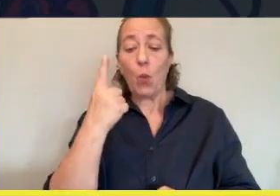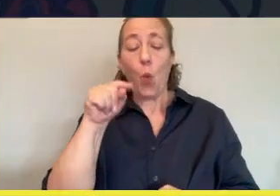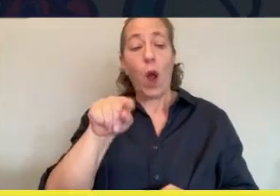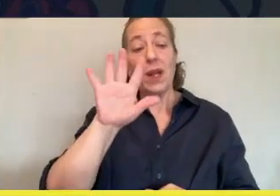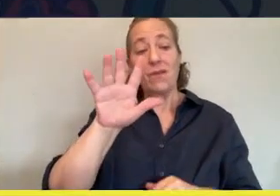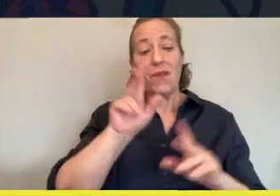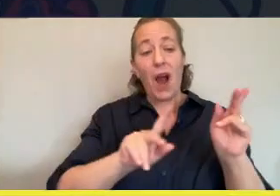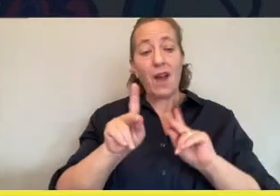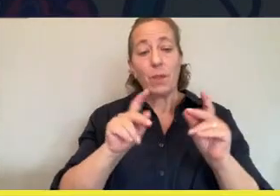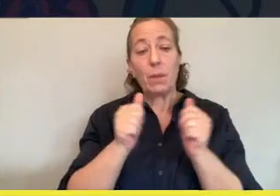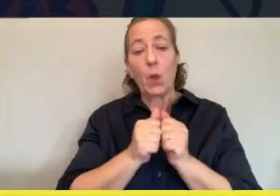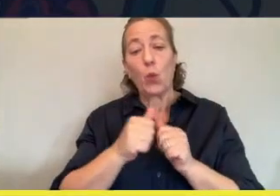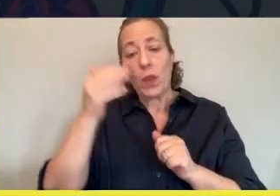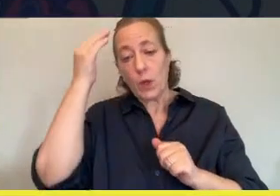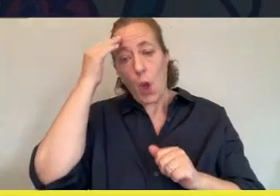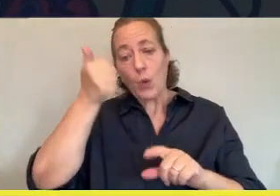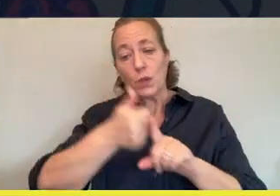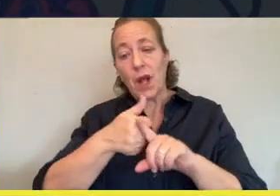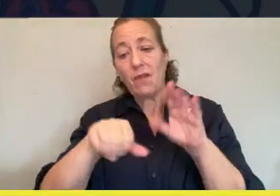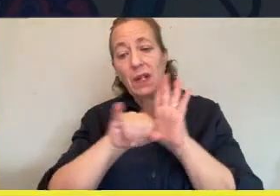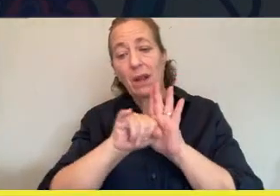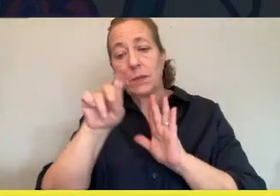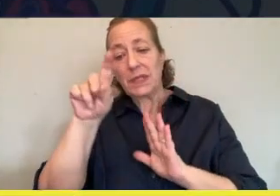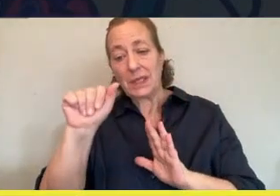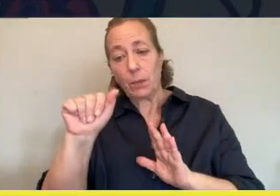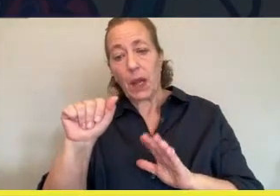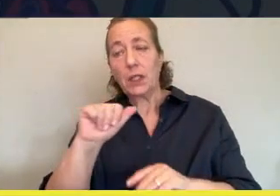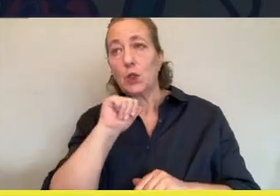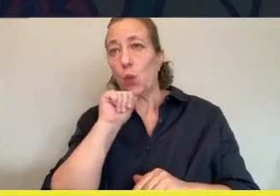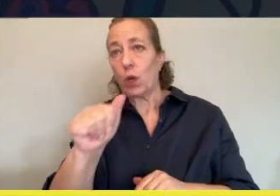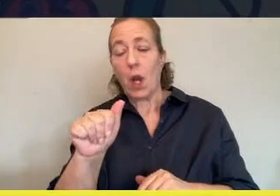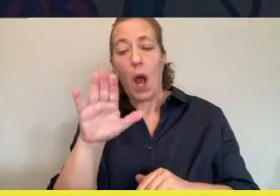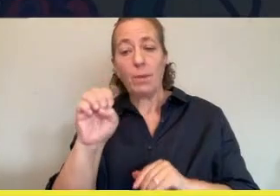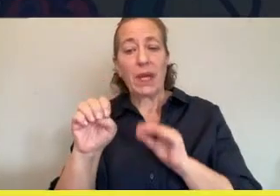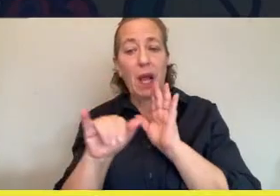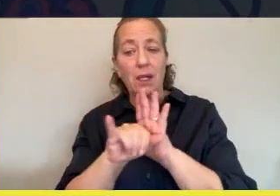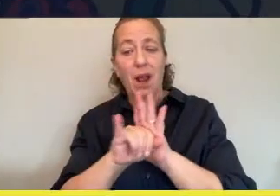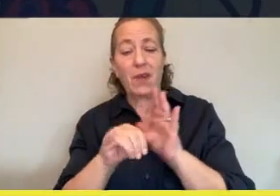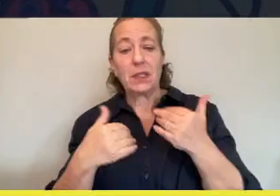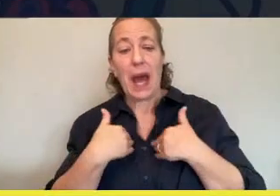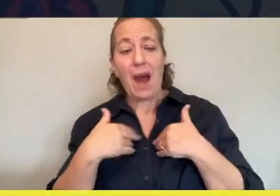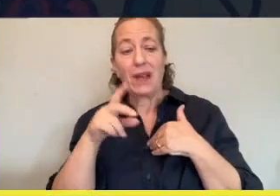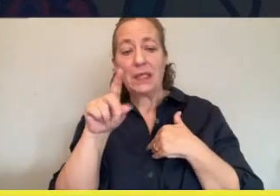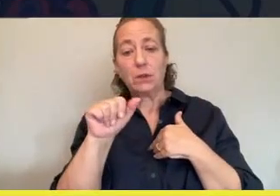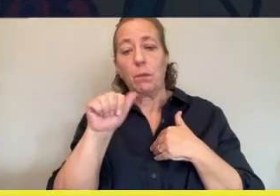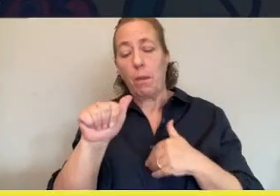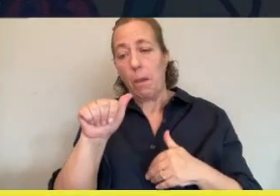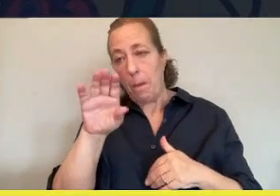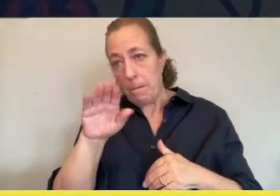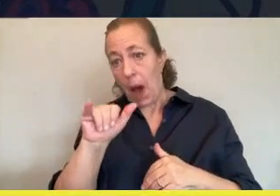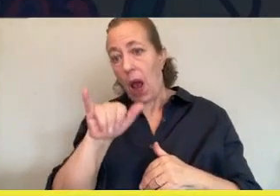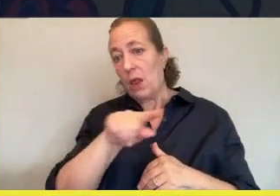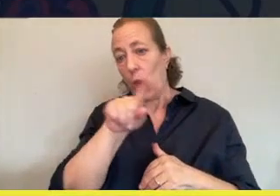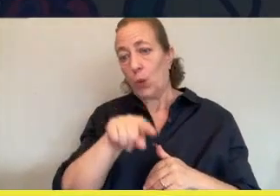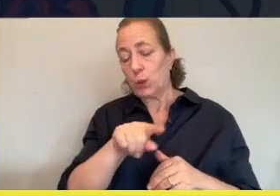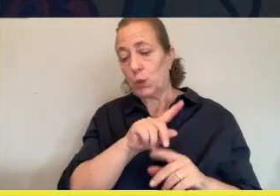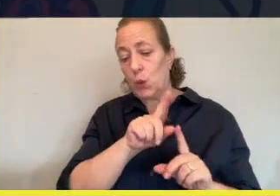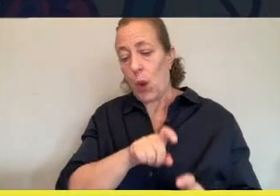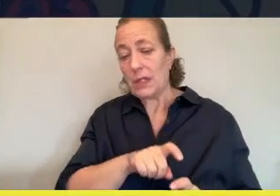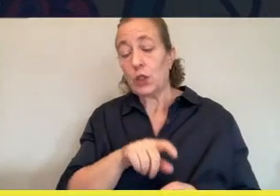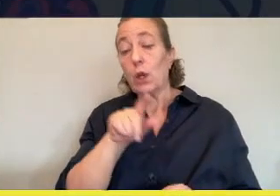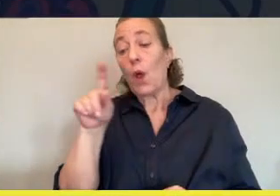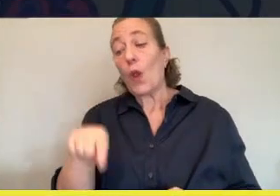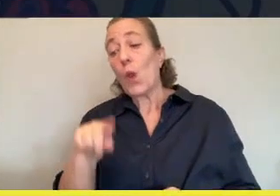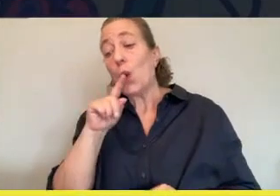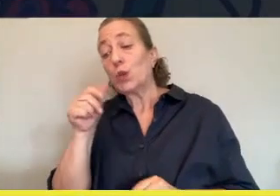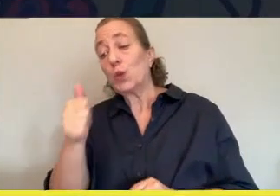with known self-identified disabilities would not have been identified as having a disability by the ACS-6 questions. Those who self-categorized